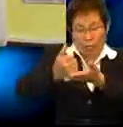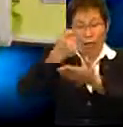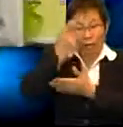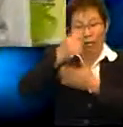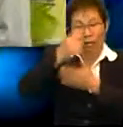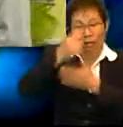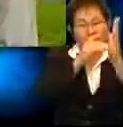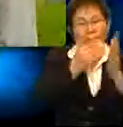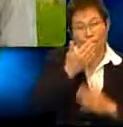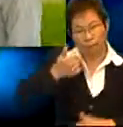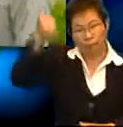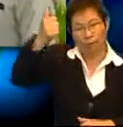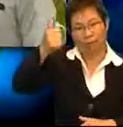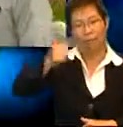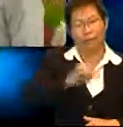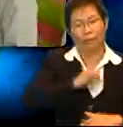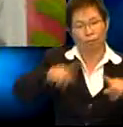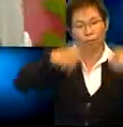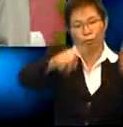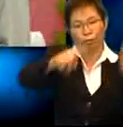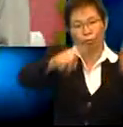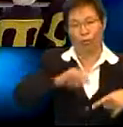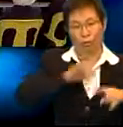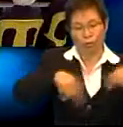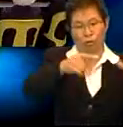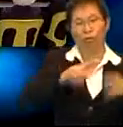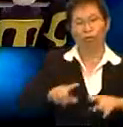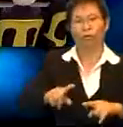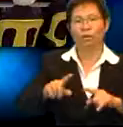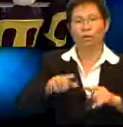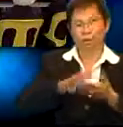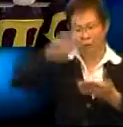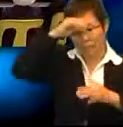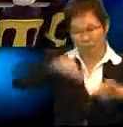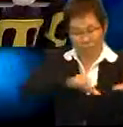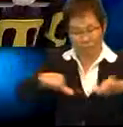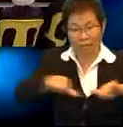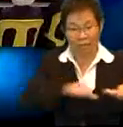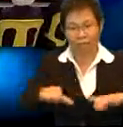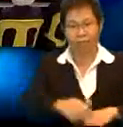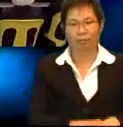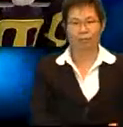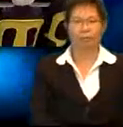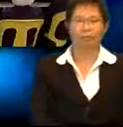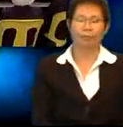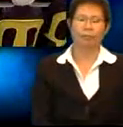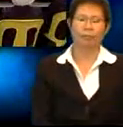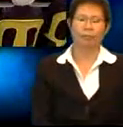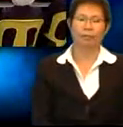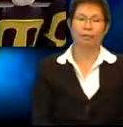To help you to understand the lesson better, I'm going to give you some learning activities.